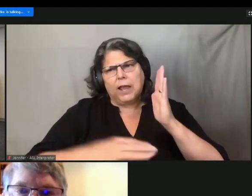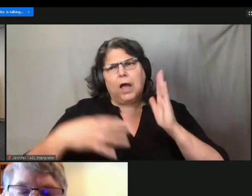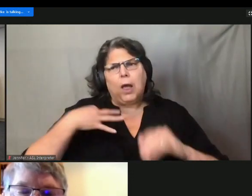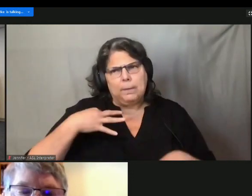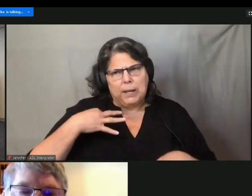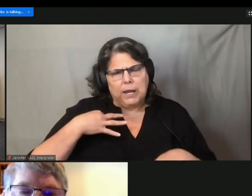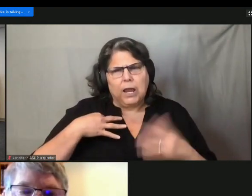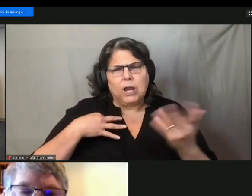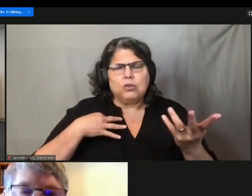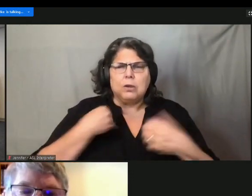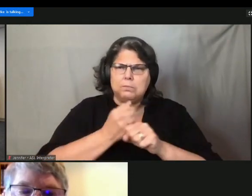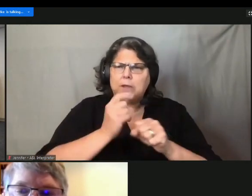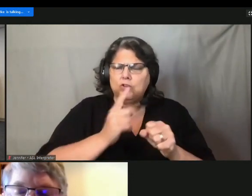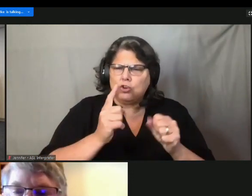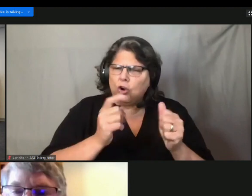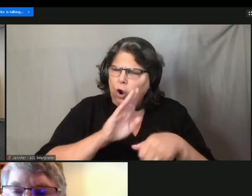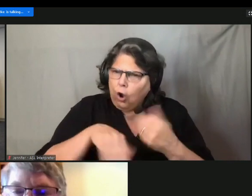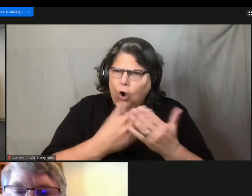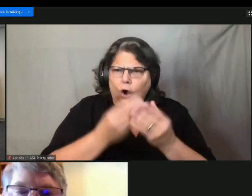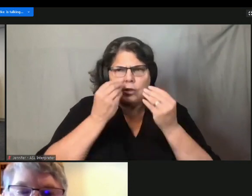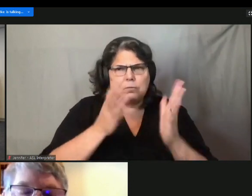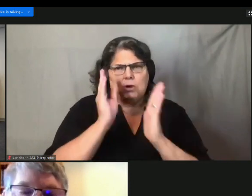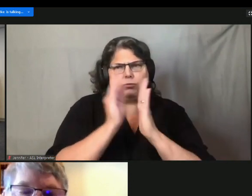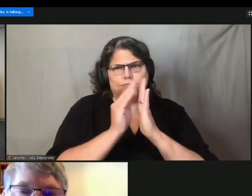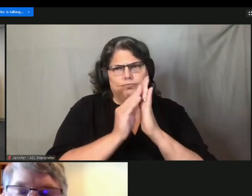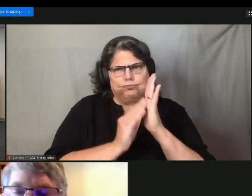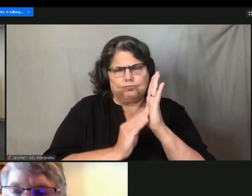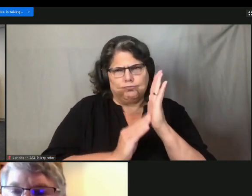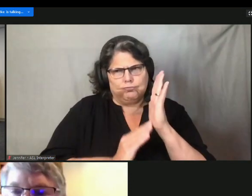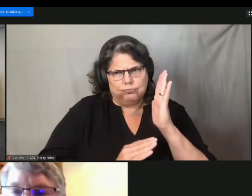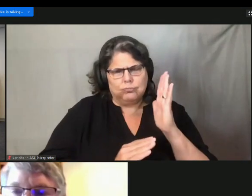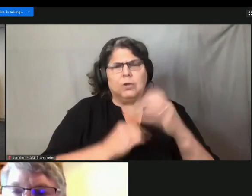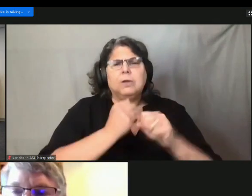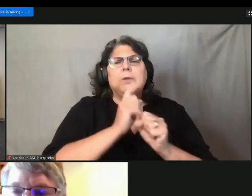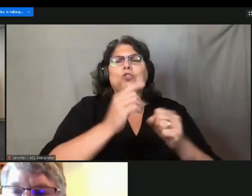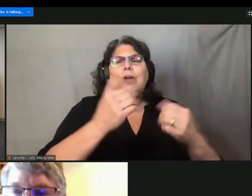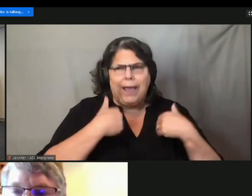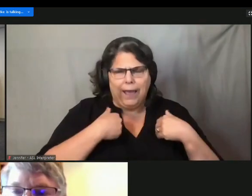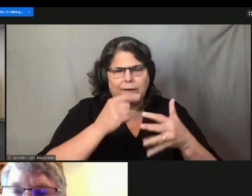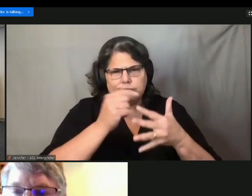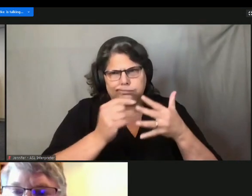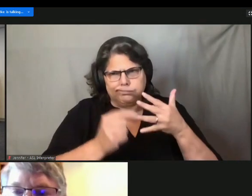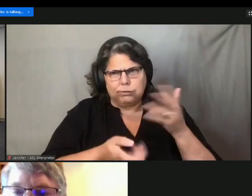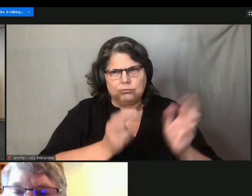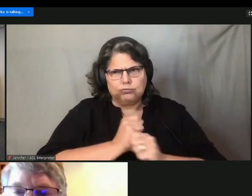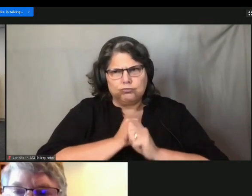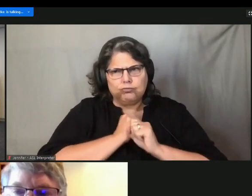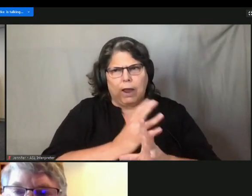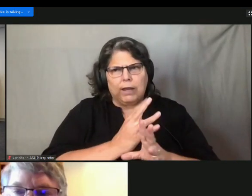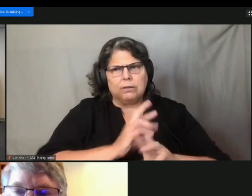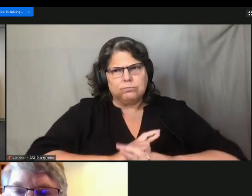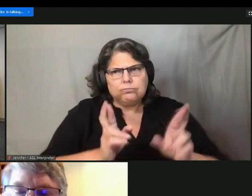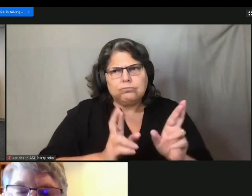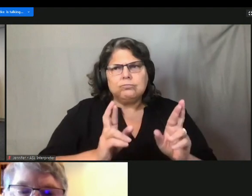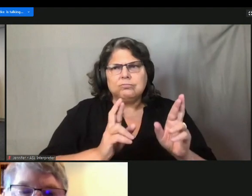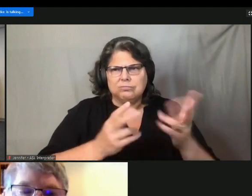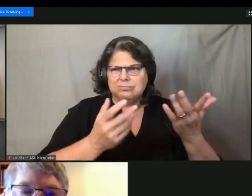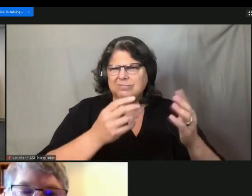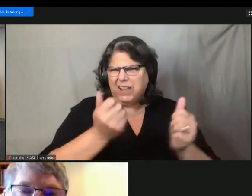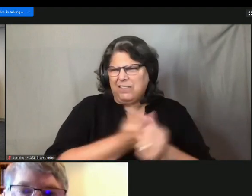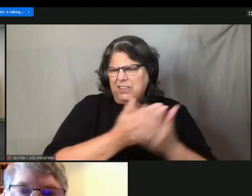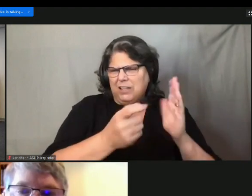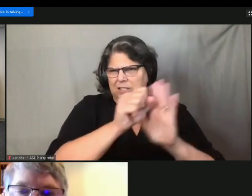that that everything that they need to put in their waiver that's required by the state